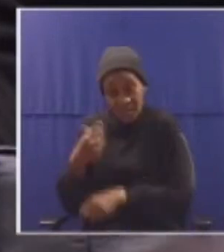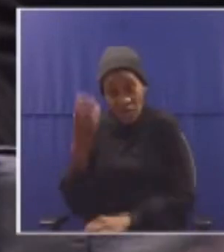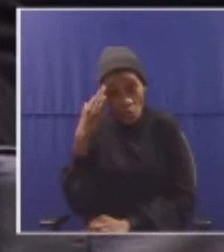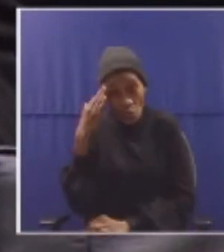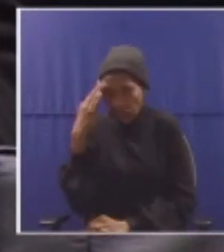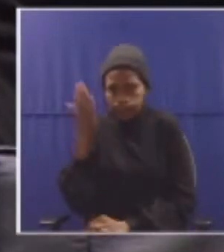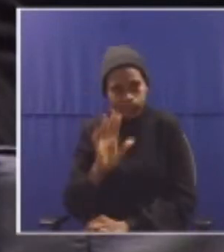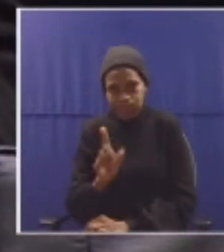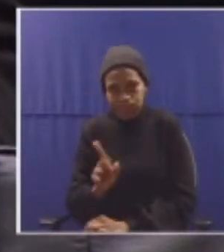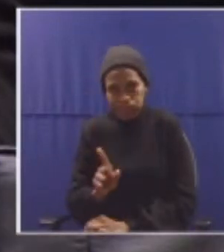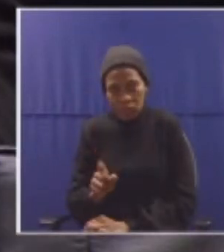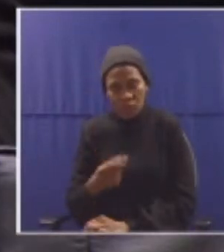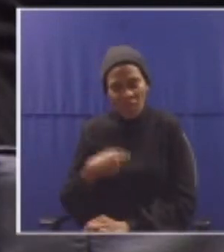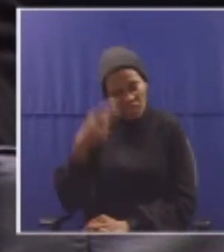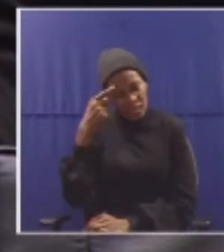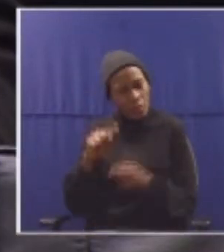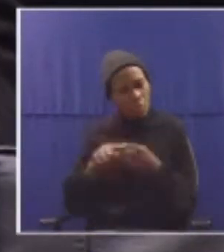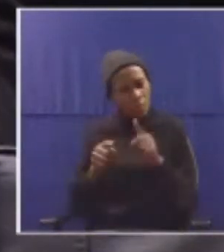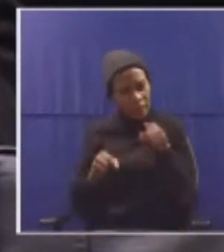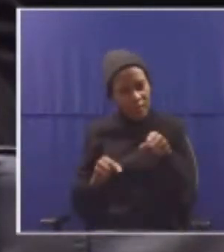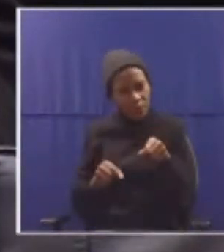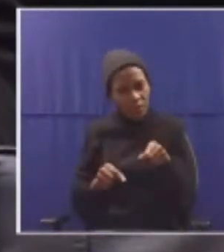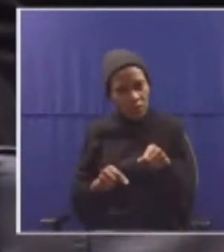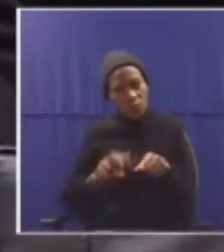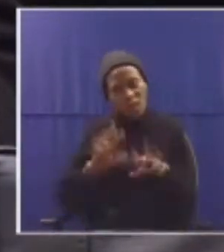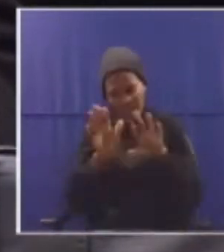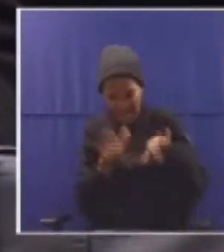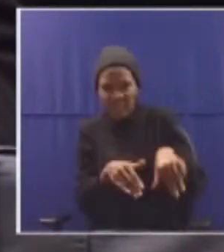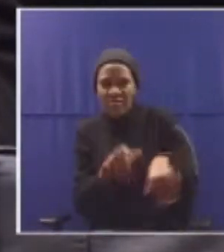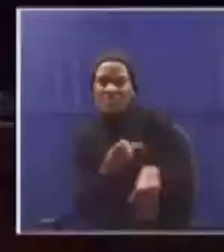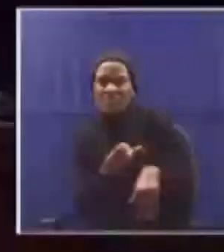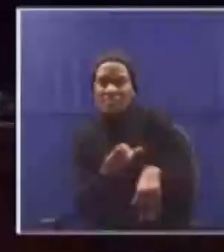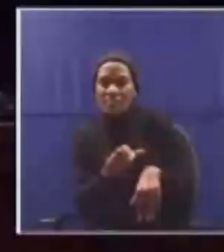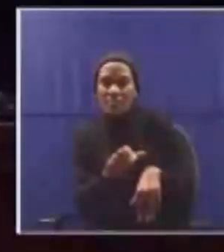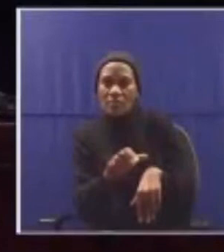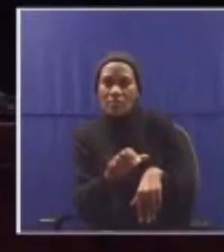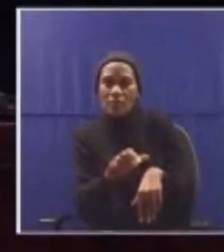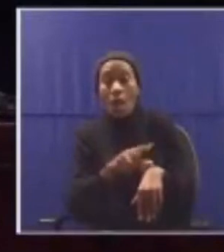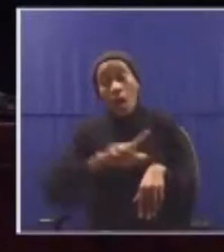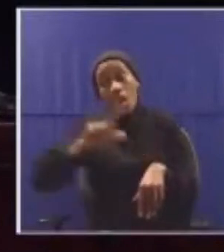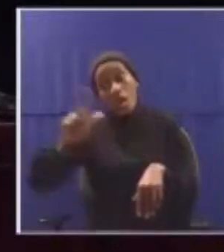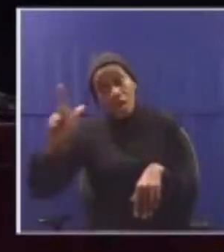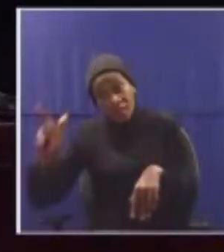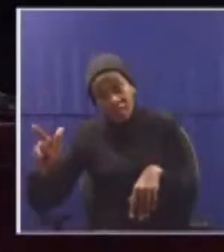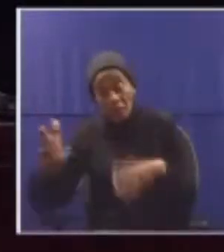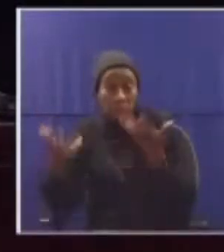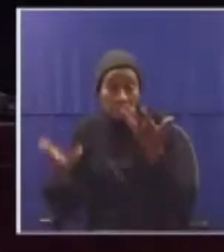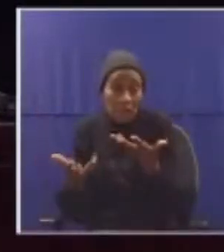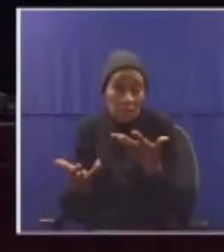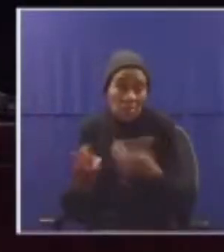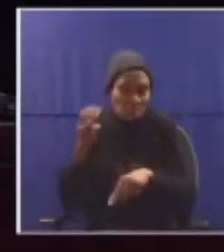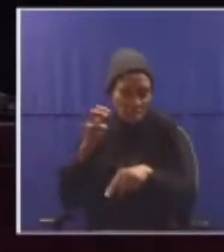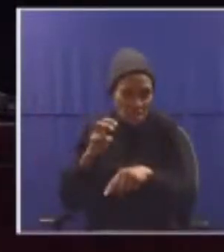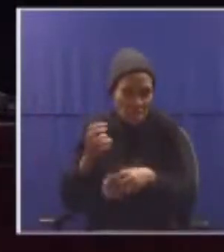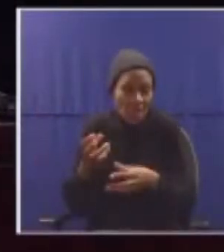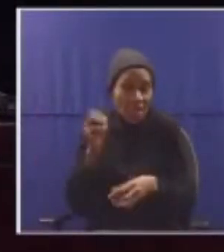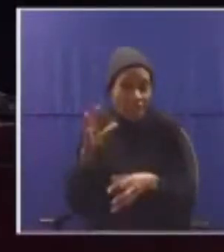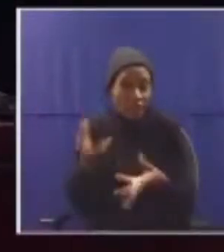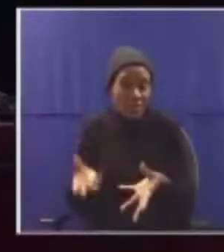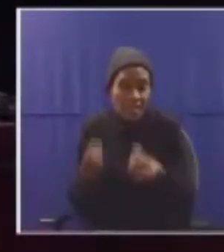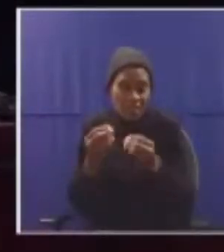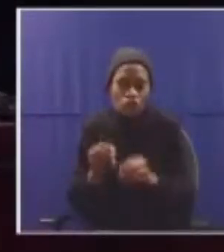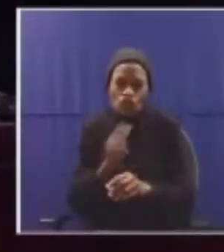should leave that to the next process where we are able to engage and have the real facts on the